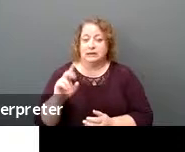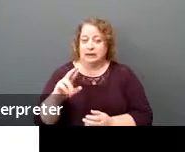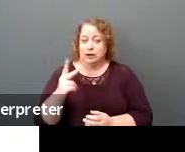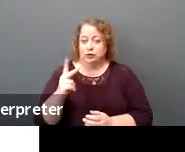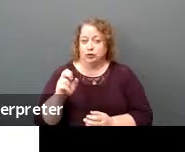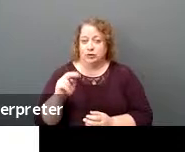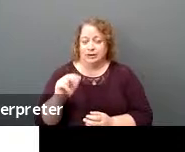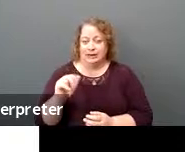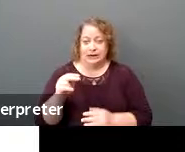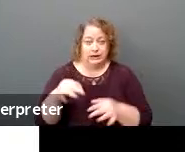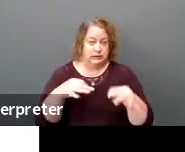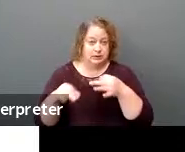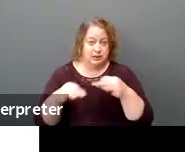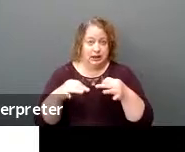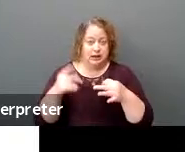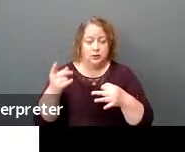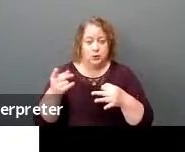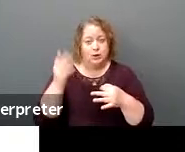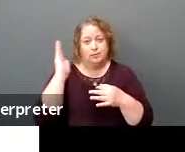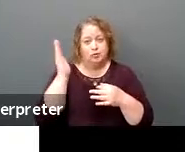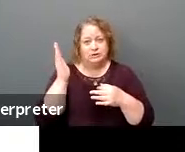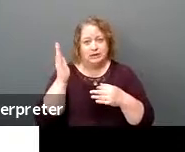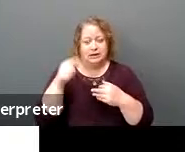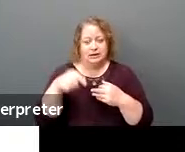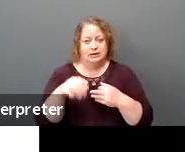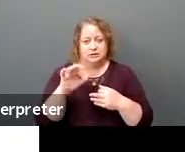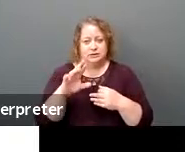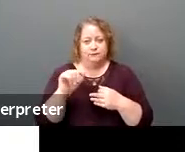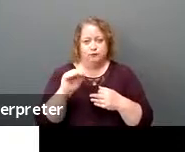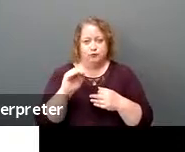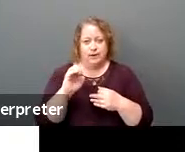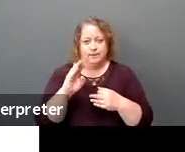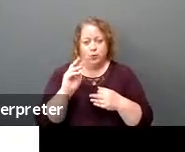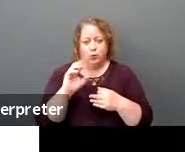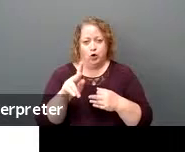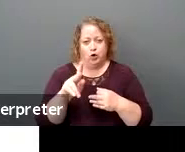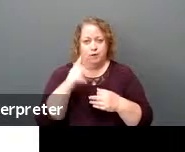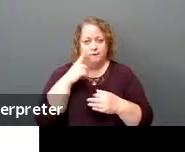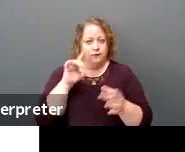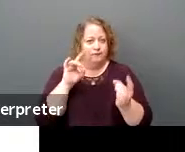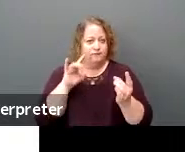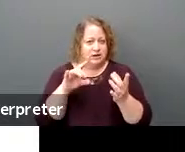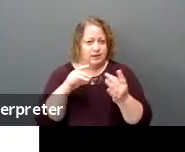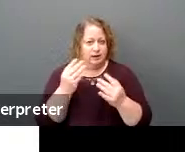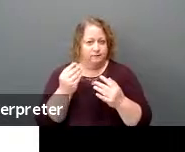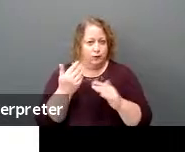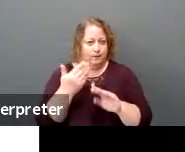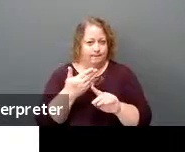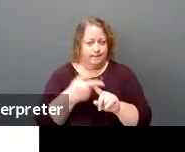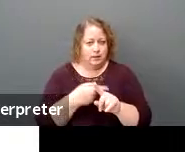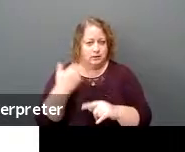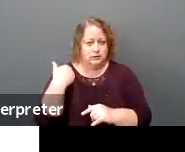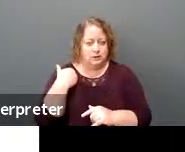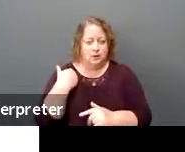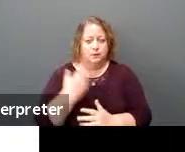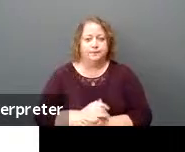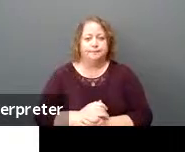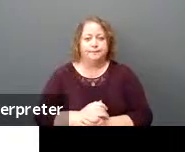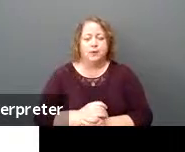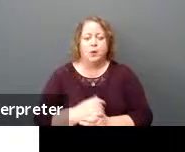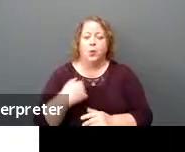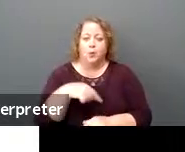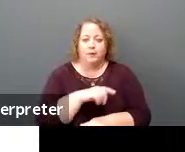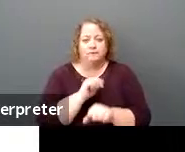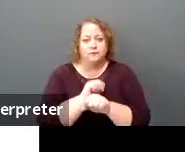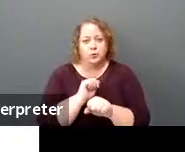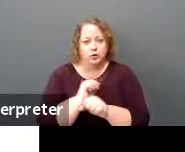Keenan explained, we did bring this framework to the board for feedback a few months ago and have done some